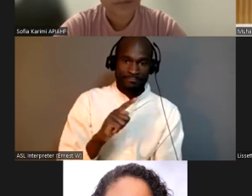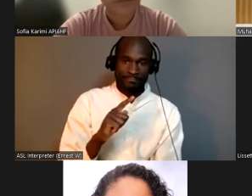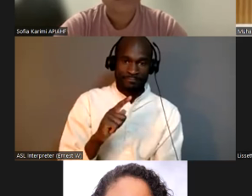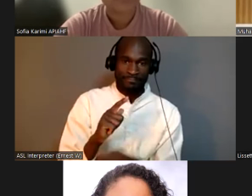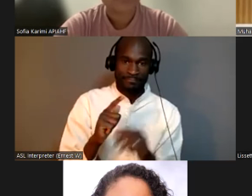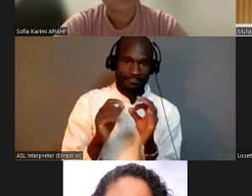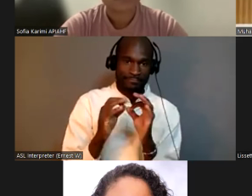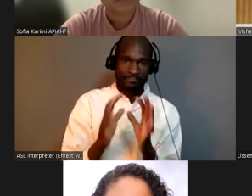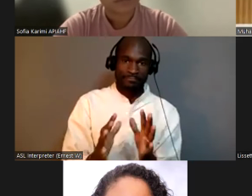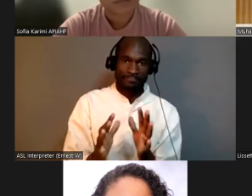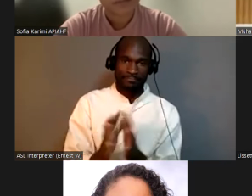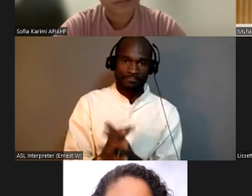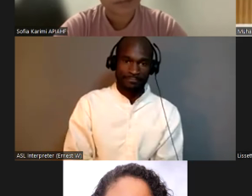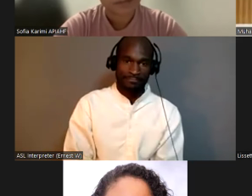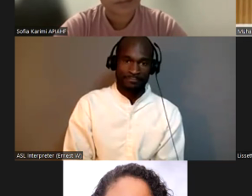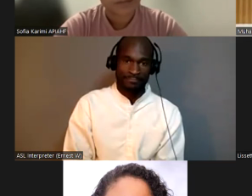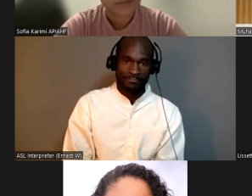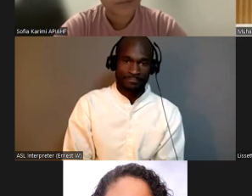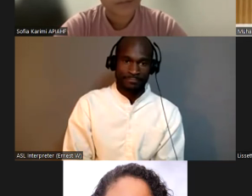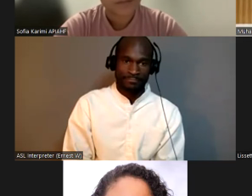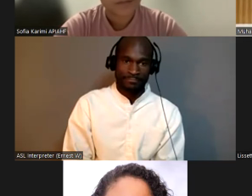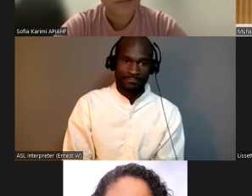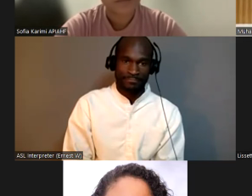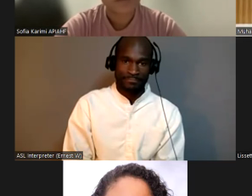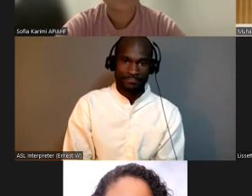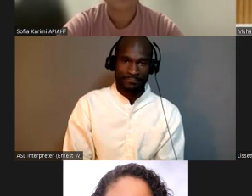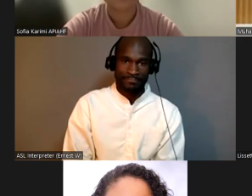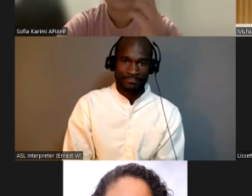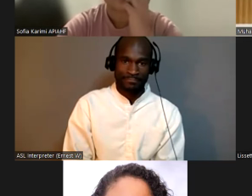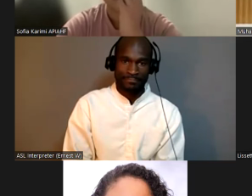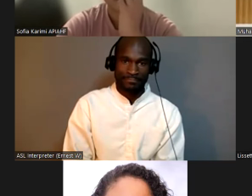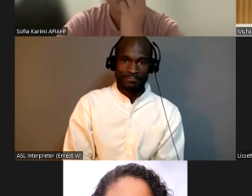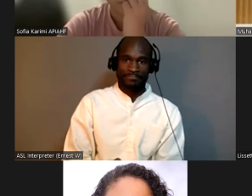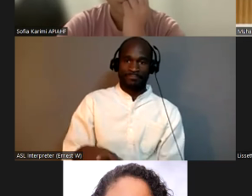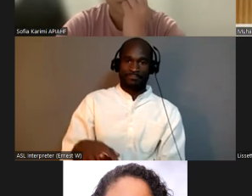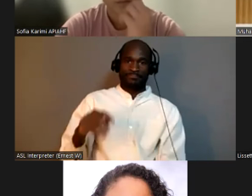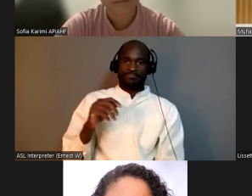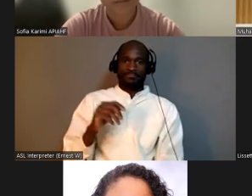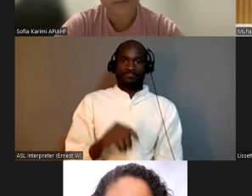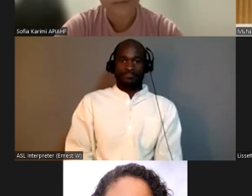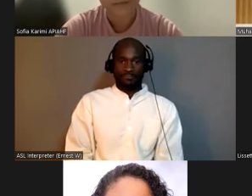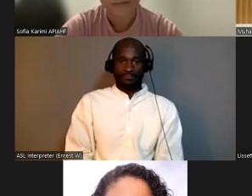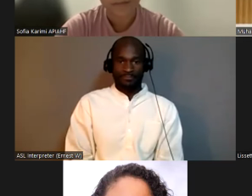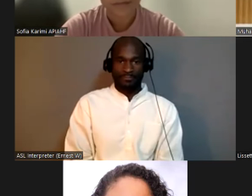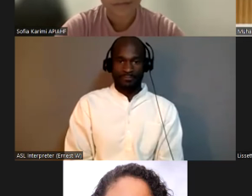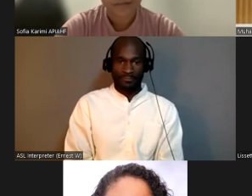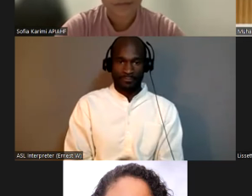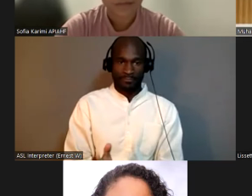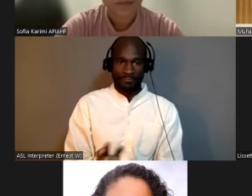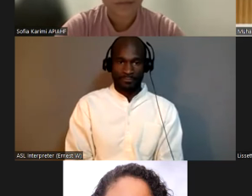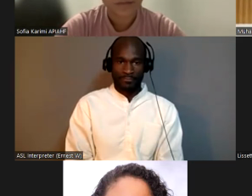Fantastic. And I apologize for going over here. No, great information. Thank you for sharing.